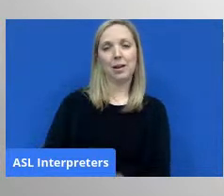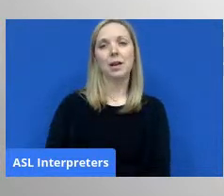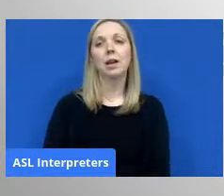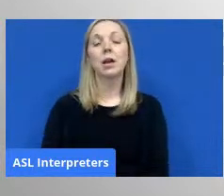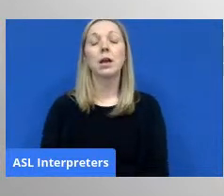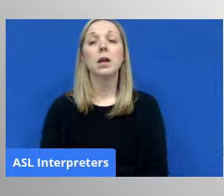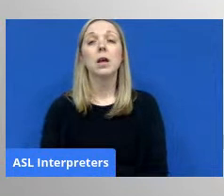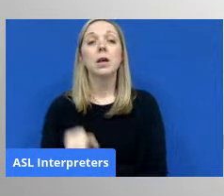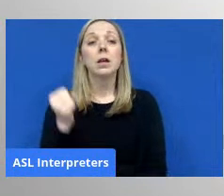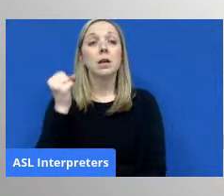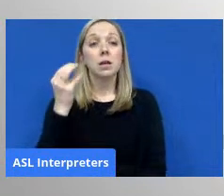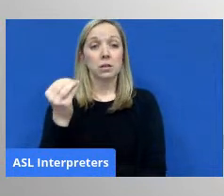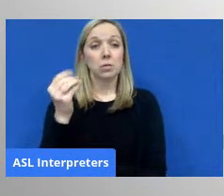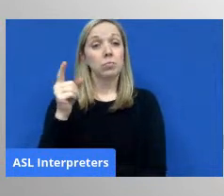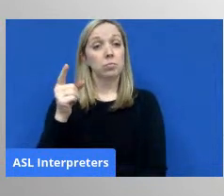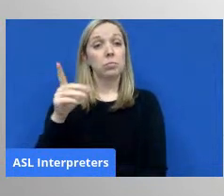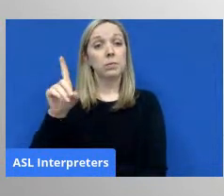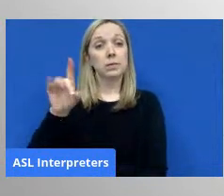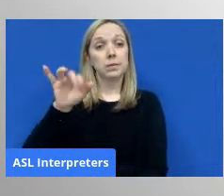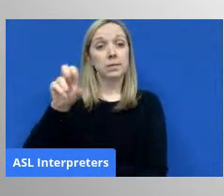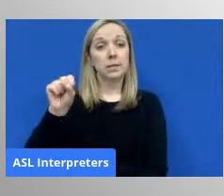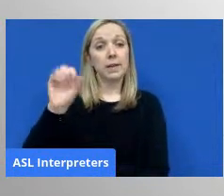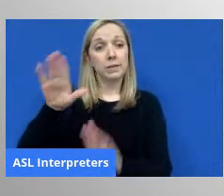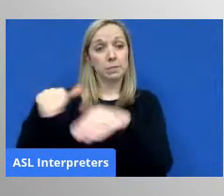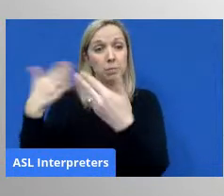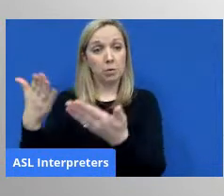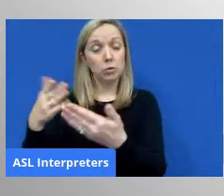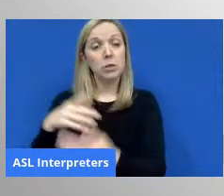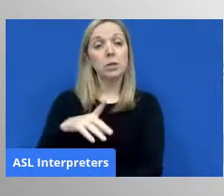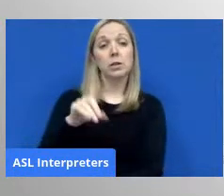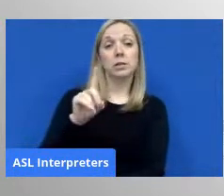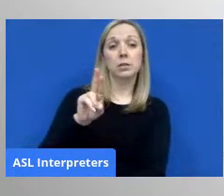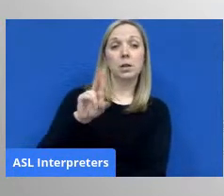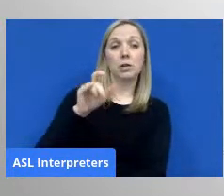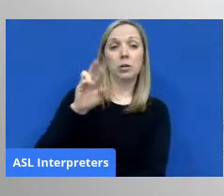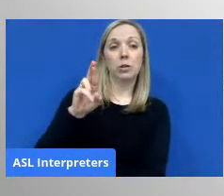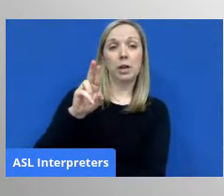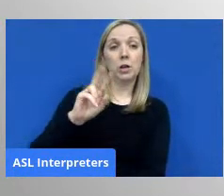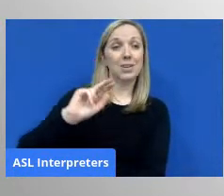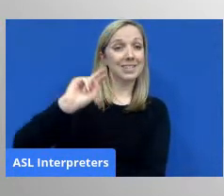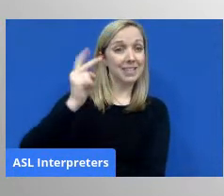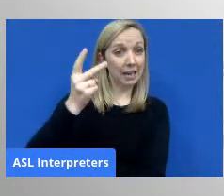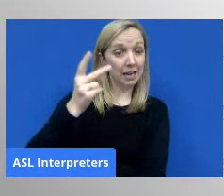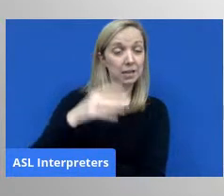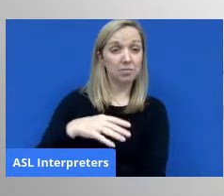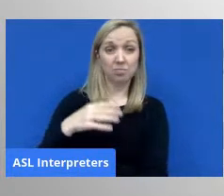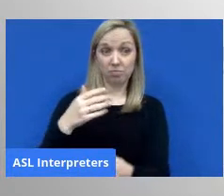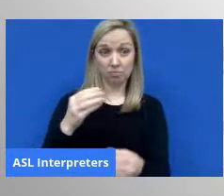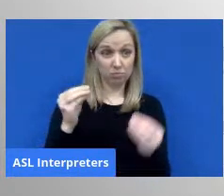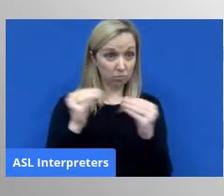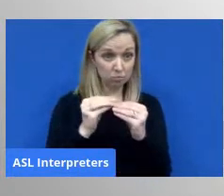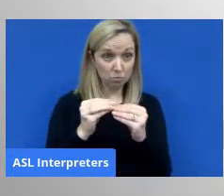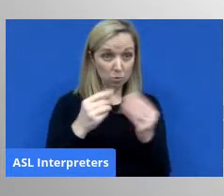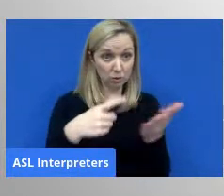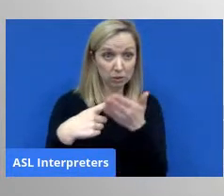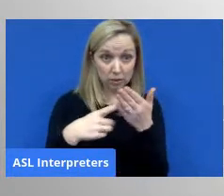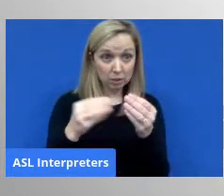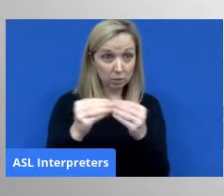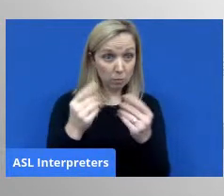motion by Ms. Davis and a second by Dr. Yeager. For the record, any follow-up questions or discussion?